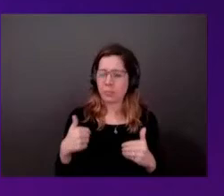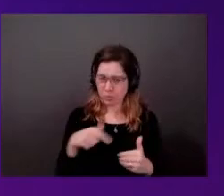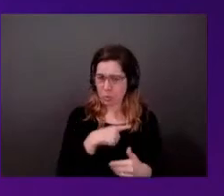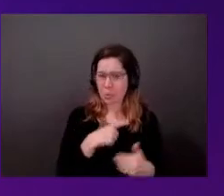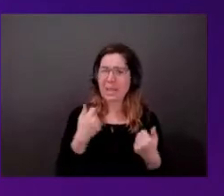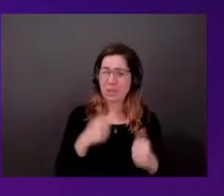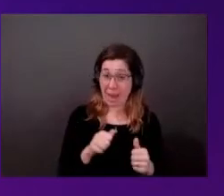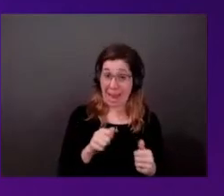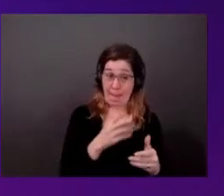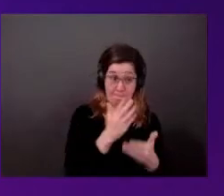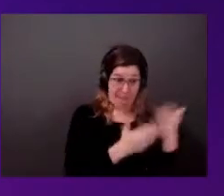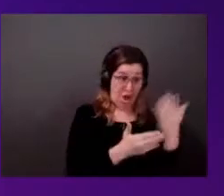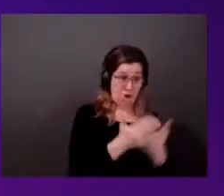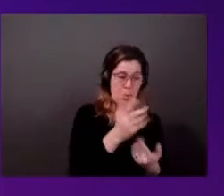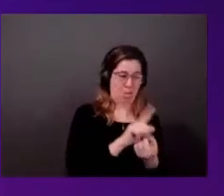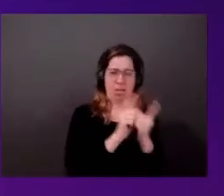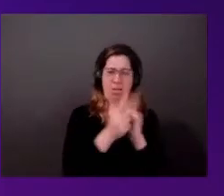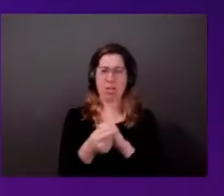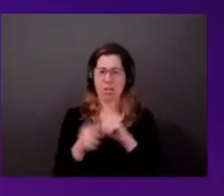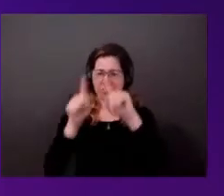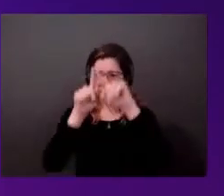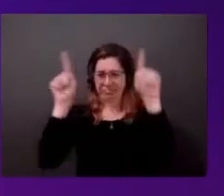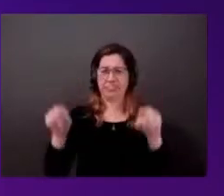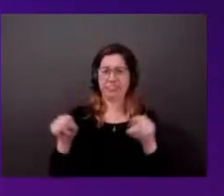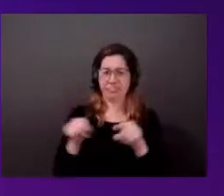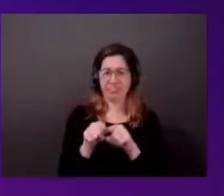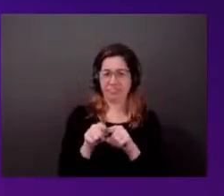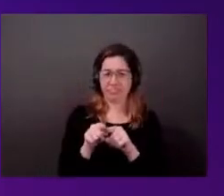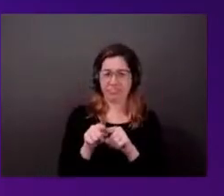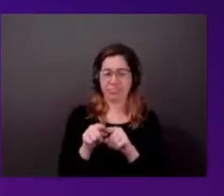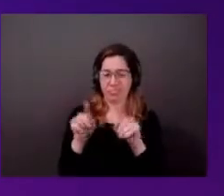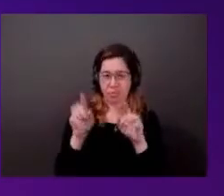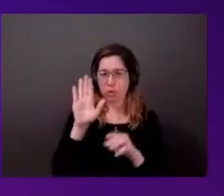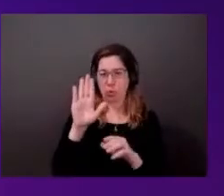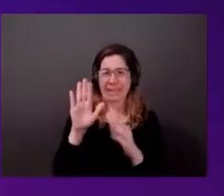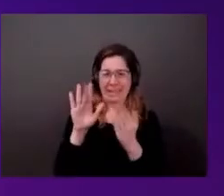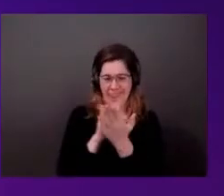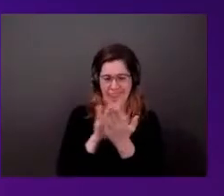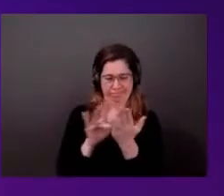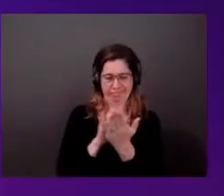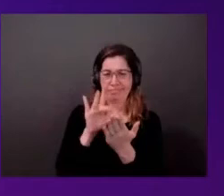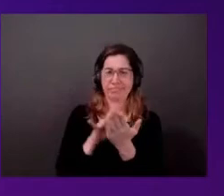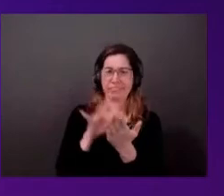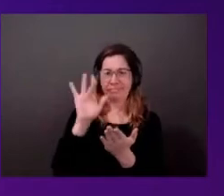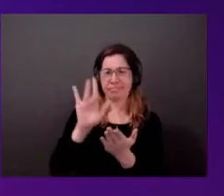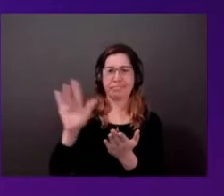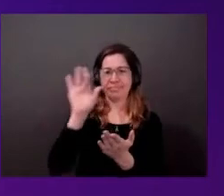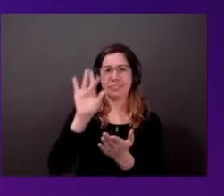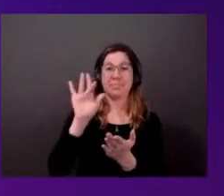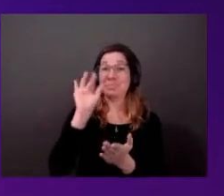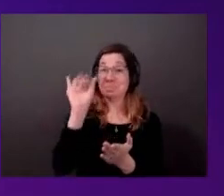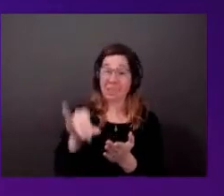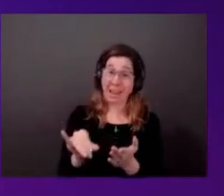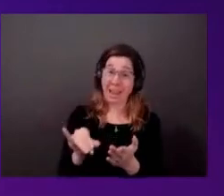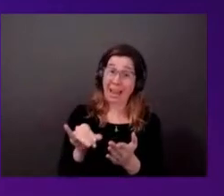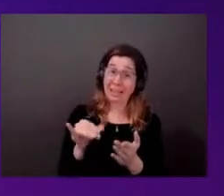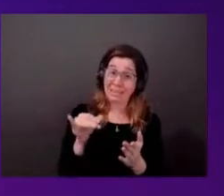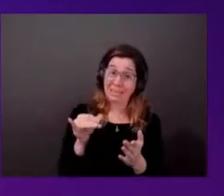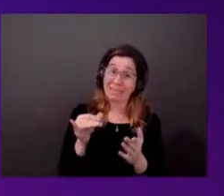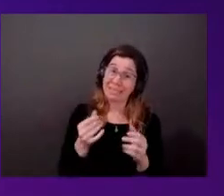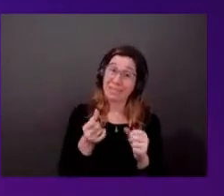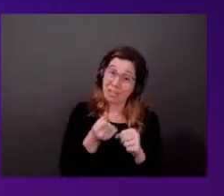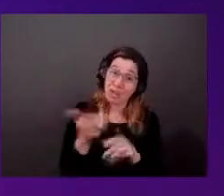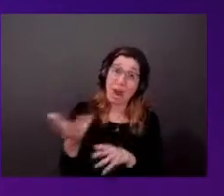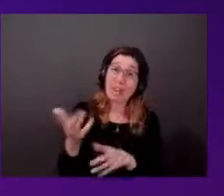data streams. And this concept is allowing us to change the way that we perform those tasks